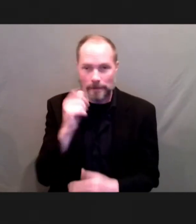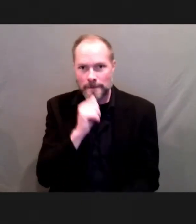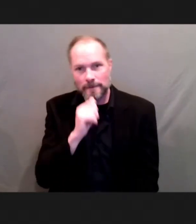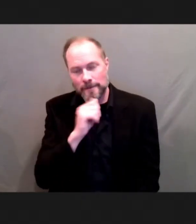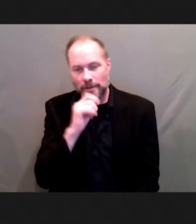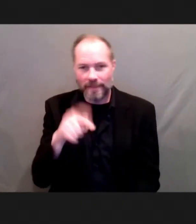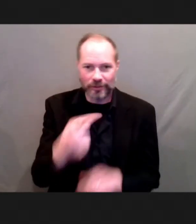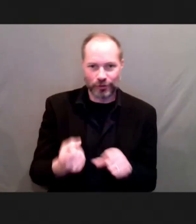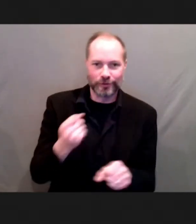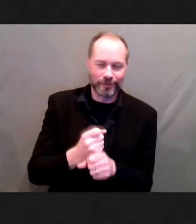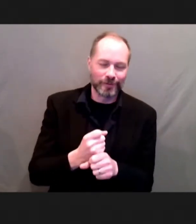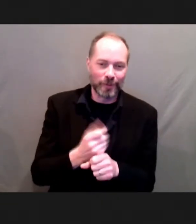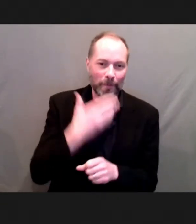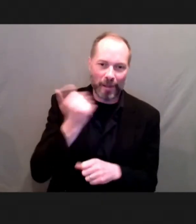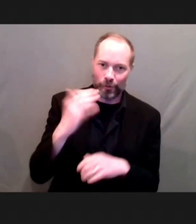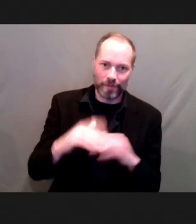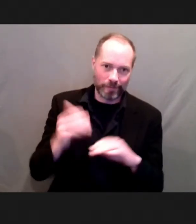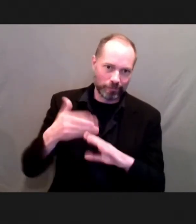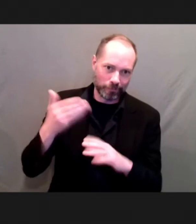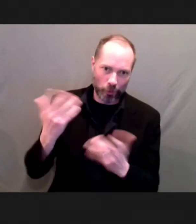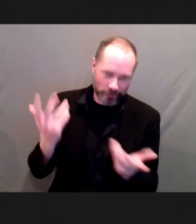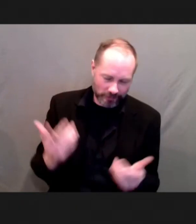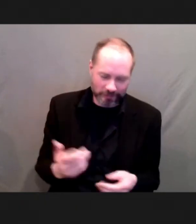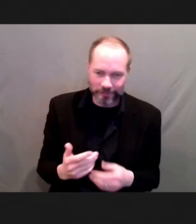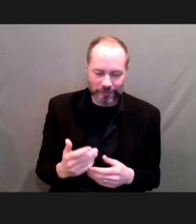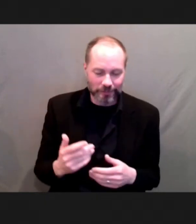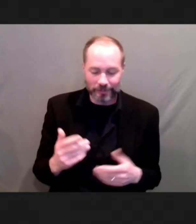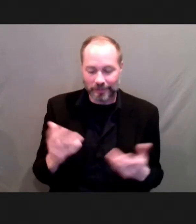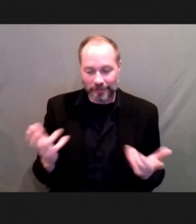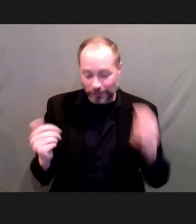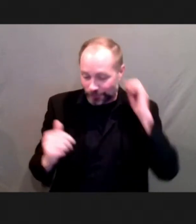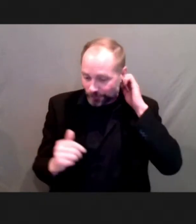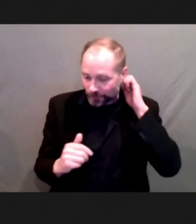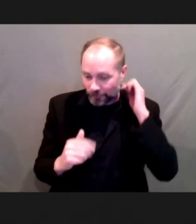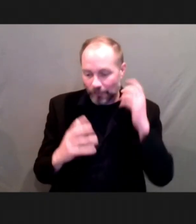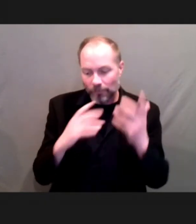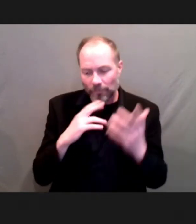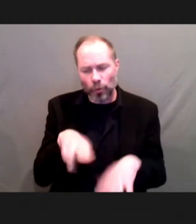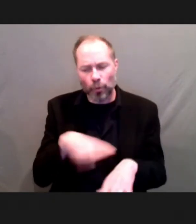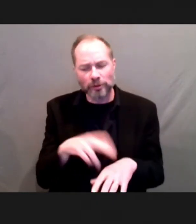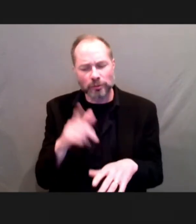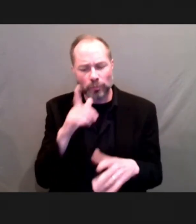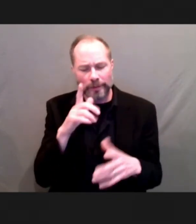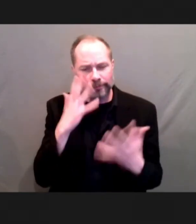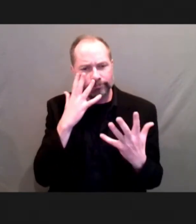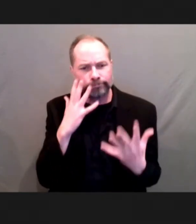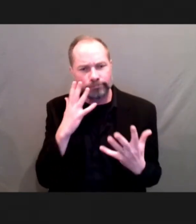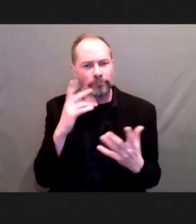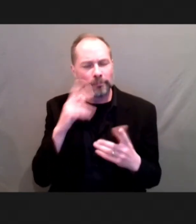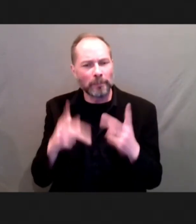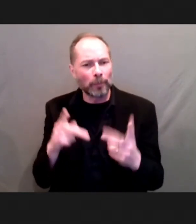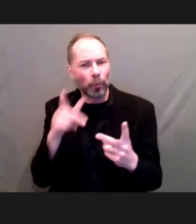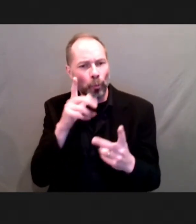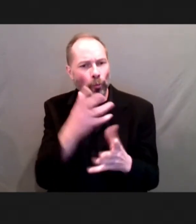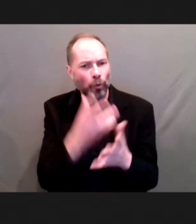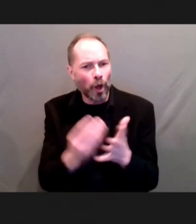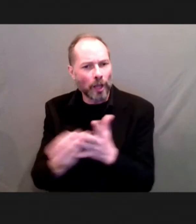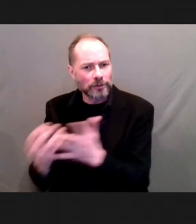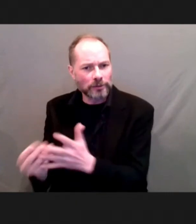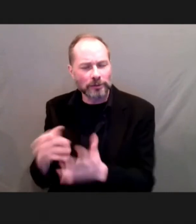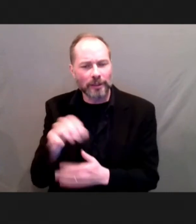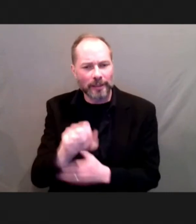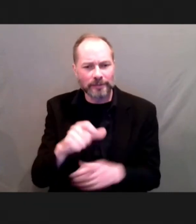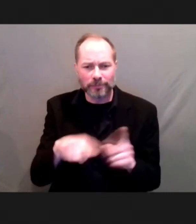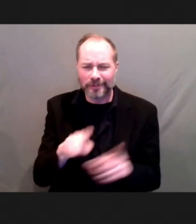most. While of course we mourn those who we lost, we should all be proud